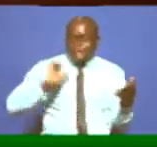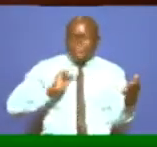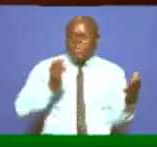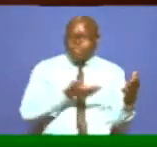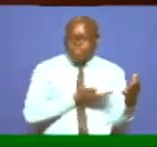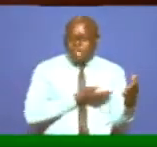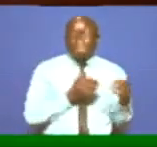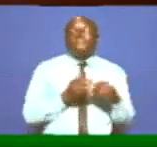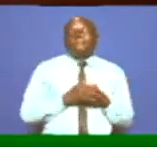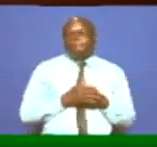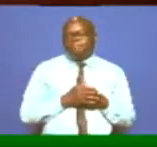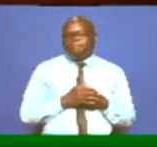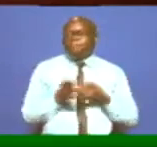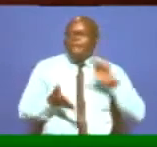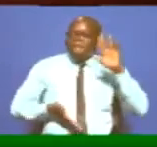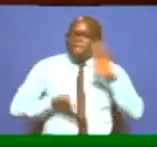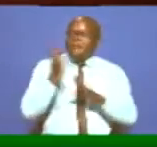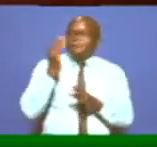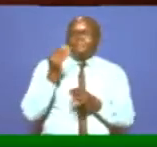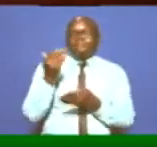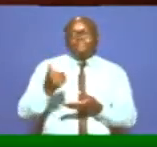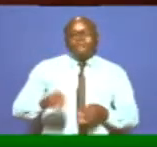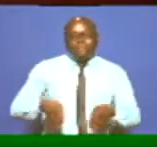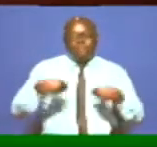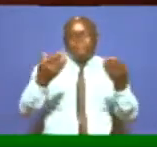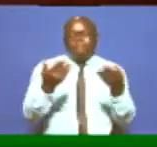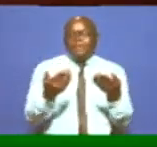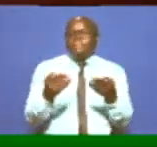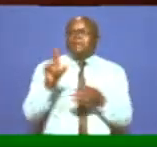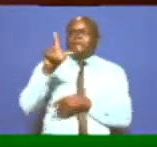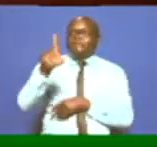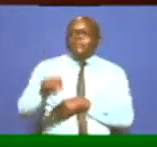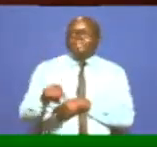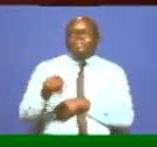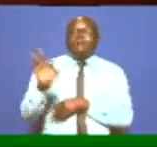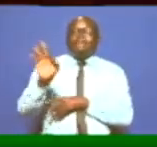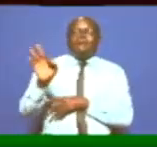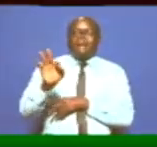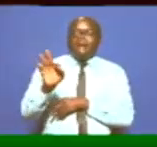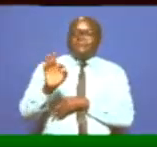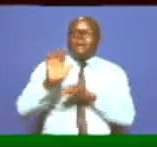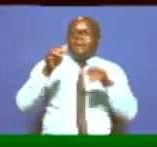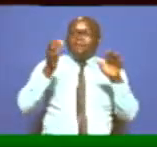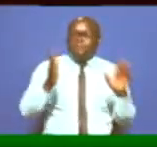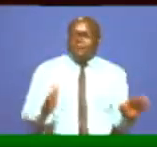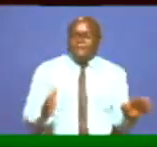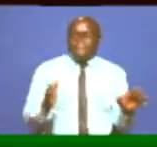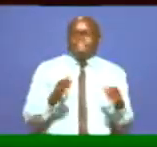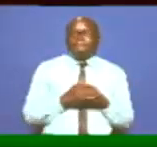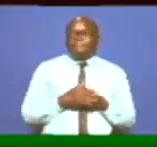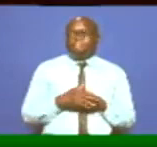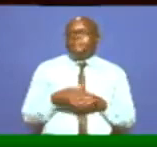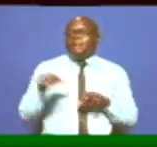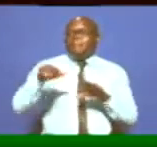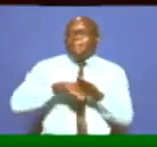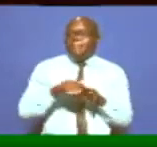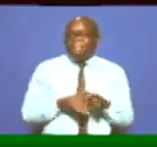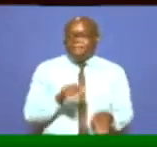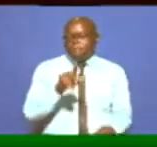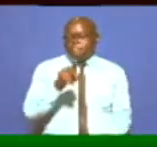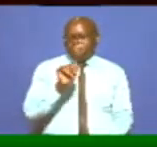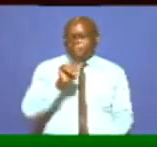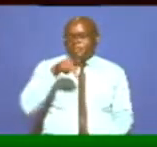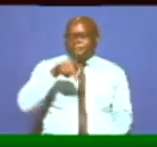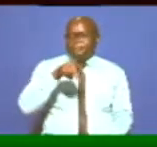Speaker, to move with speed to provide subsidized fertilizers to the farmers, Mr. Speaker. Okay. Thank you. Member for Kipkelion West, then